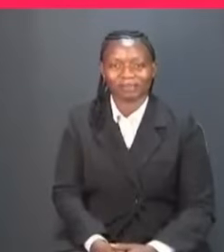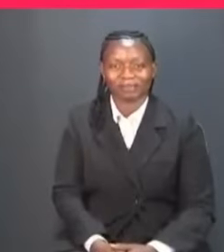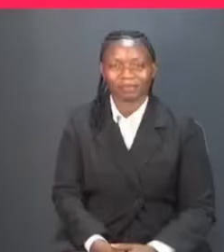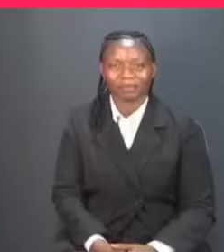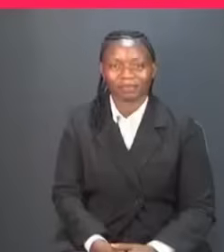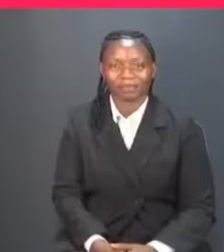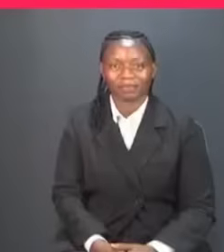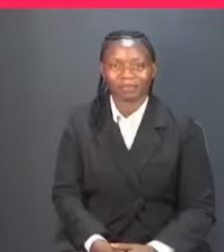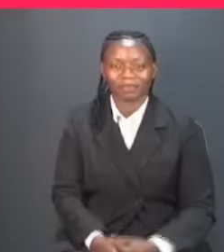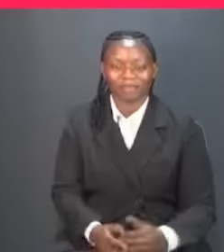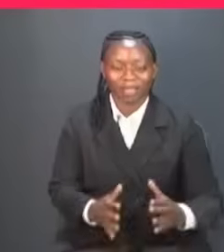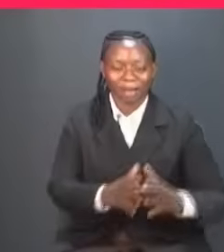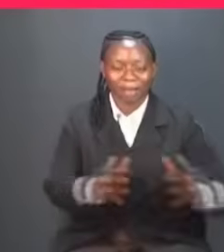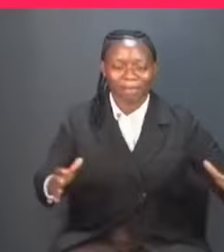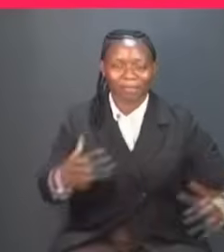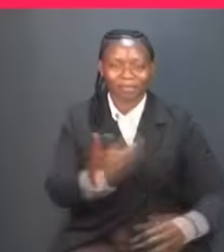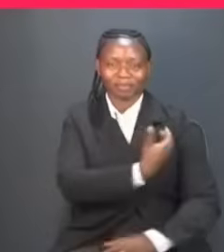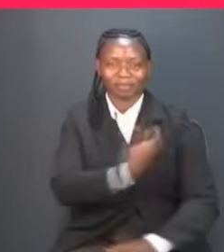Yes, Majority Chief Whip.